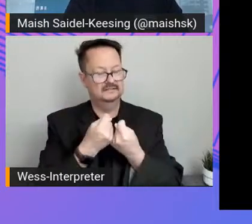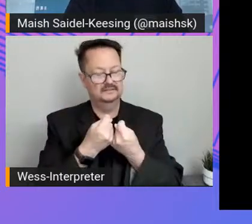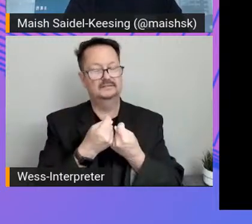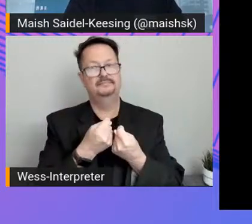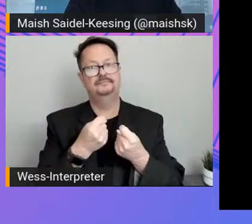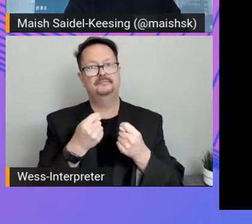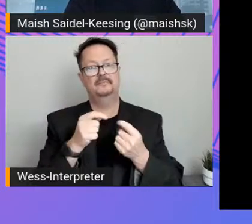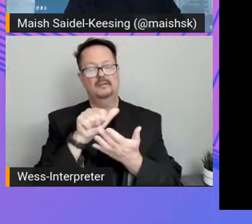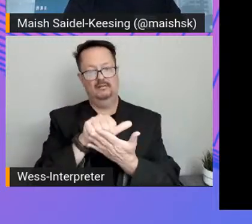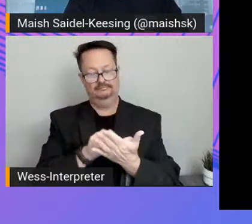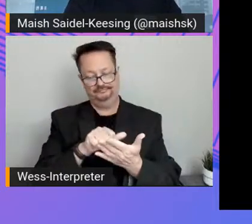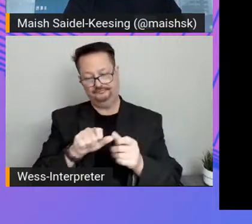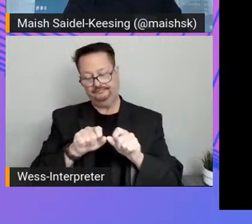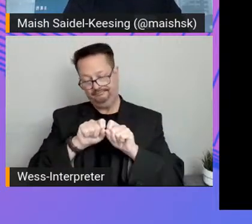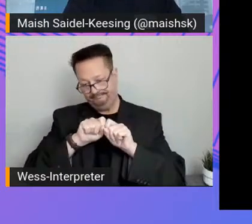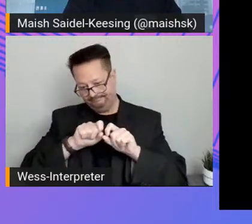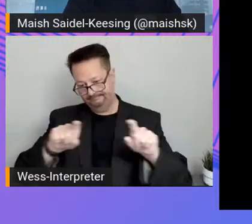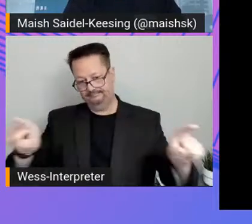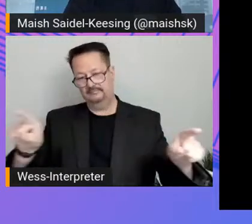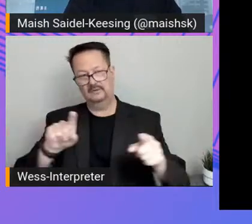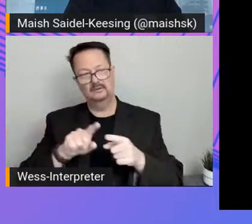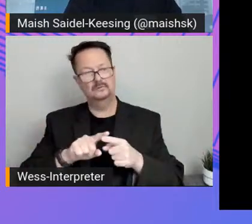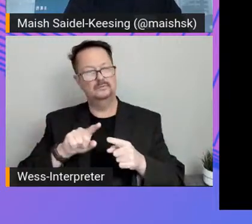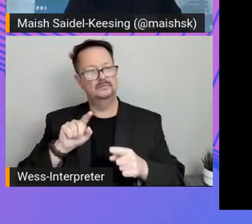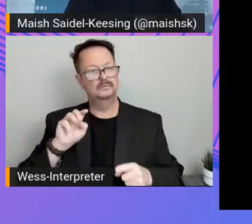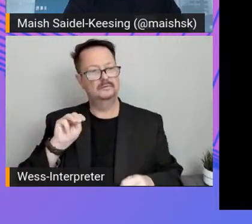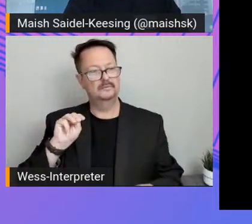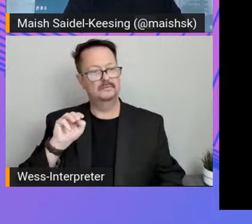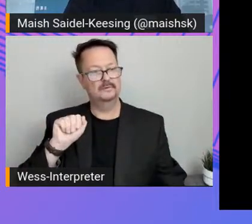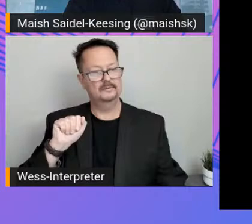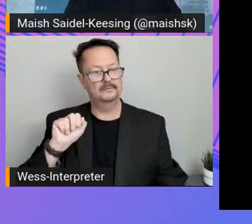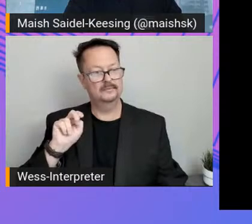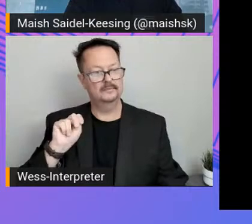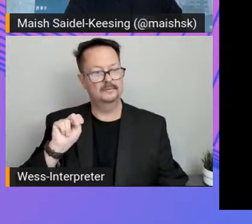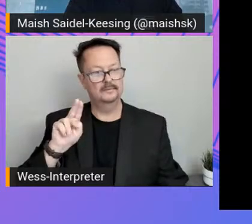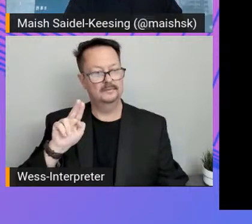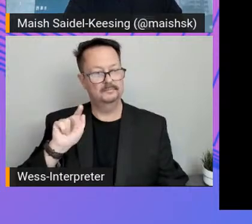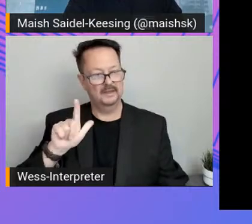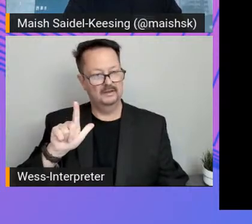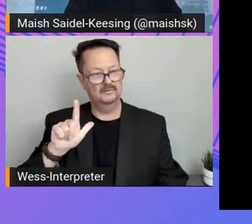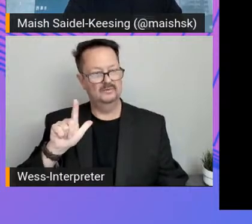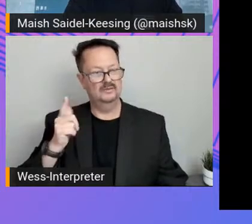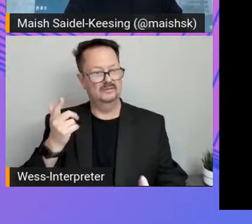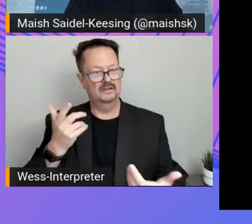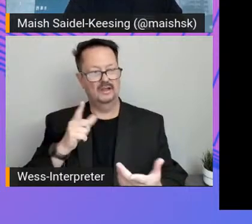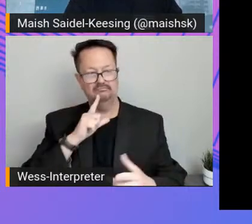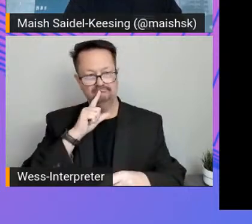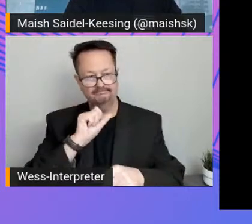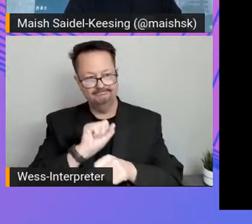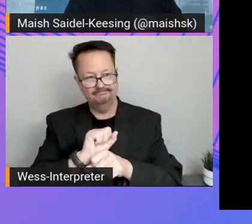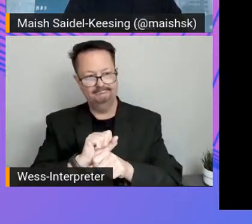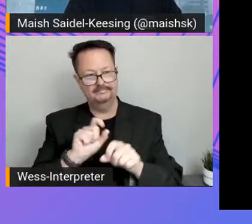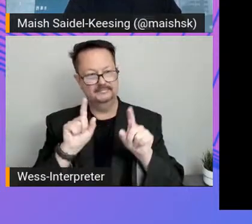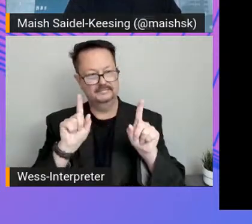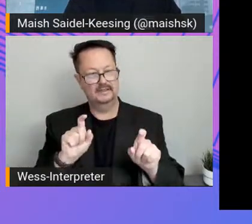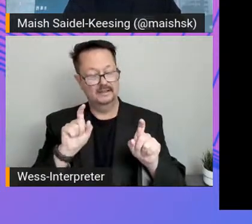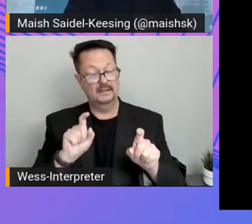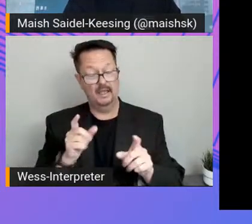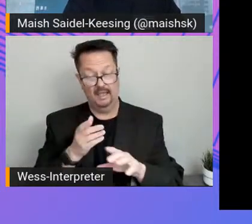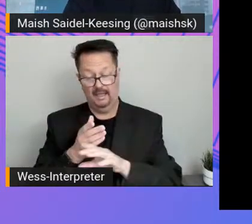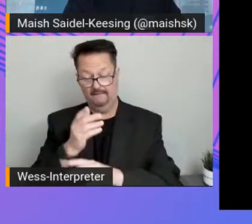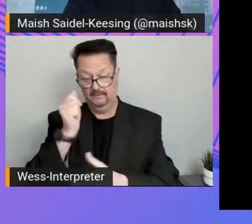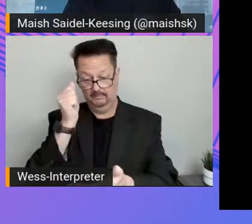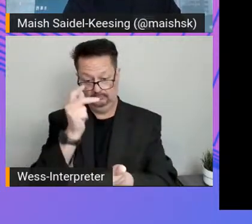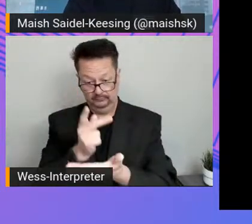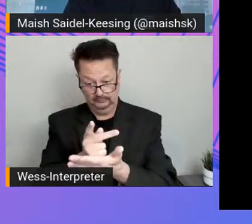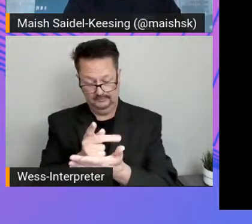branch to get their own manual testing if they'd like. But at that point, once the pull request is approved, it gets merged to the